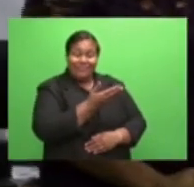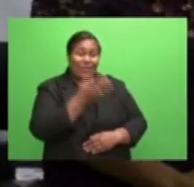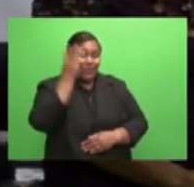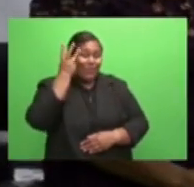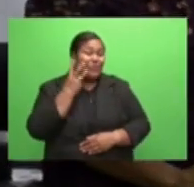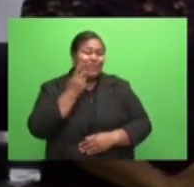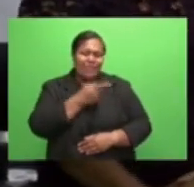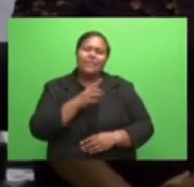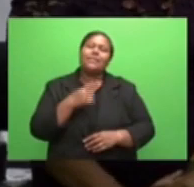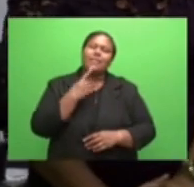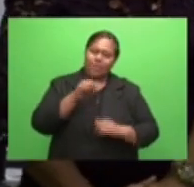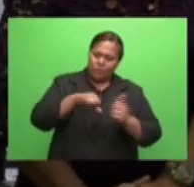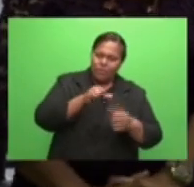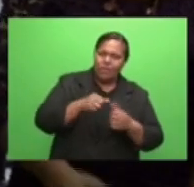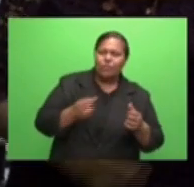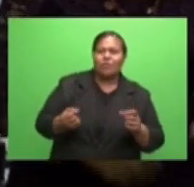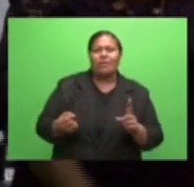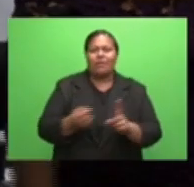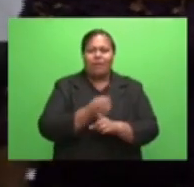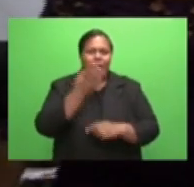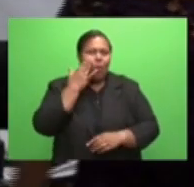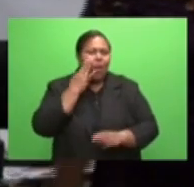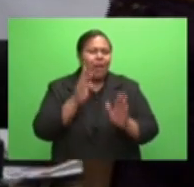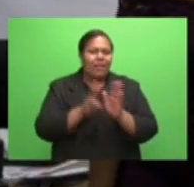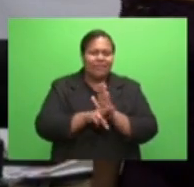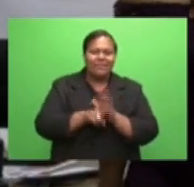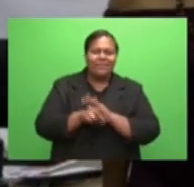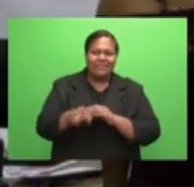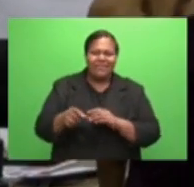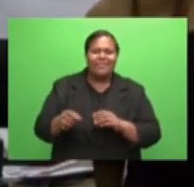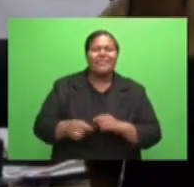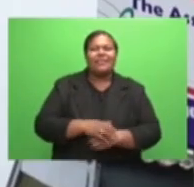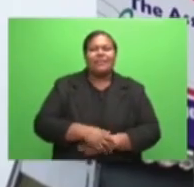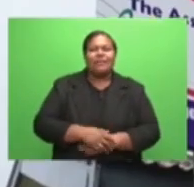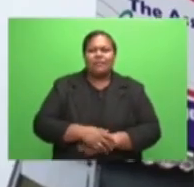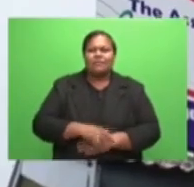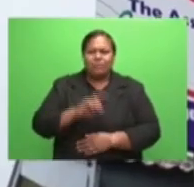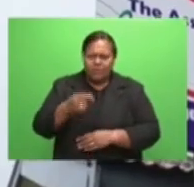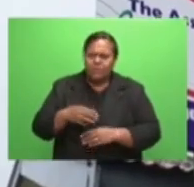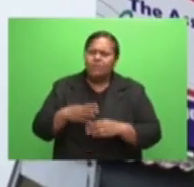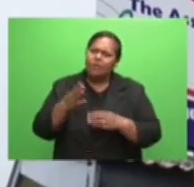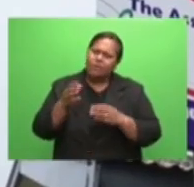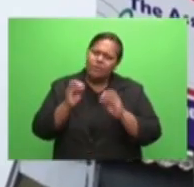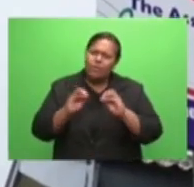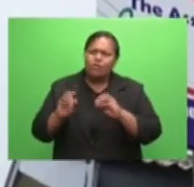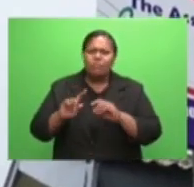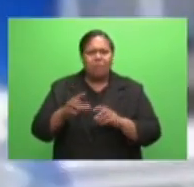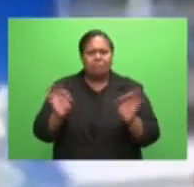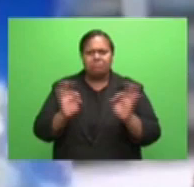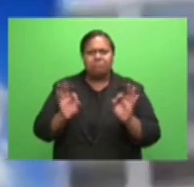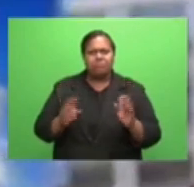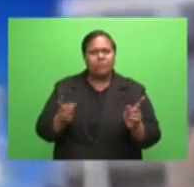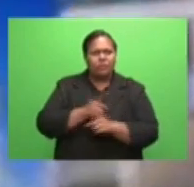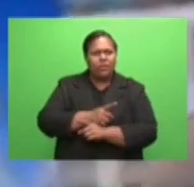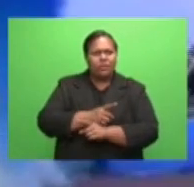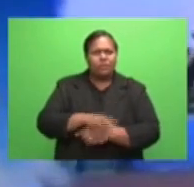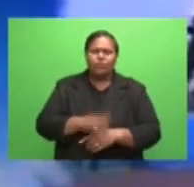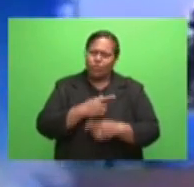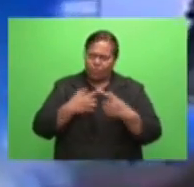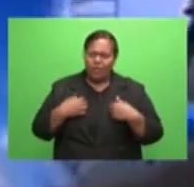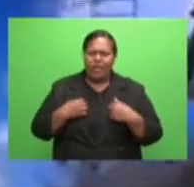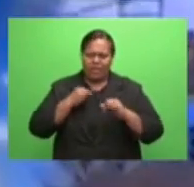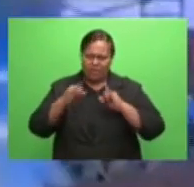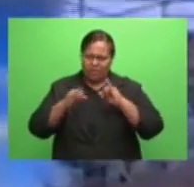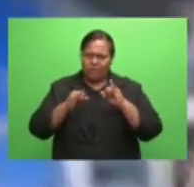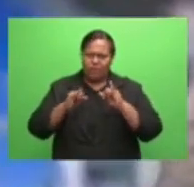organized awareness campaigns on copyright issues, but nothing has changed. We had numerous interviews with radio stations,